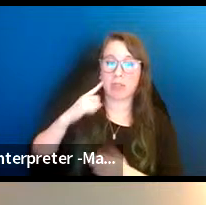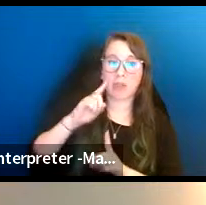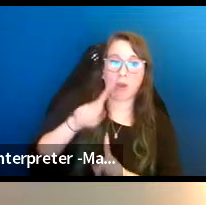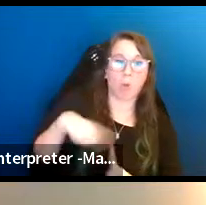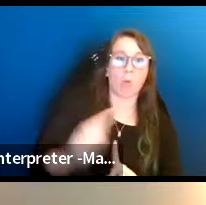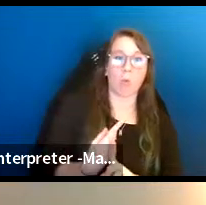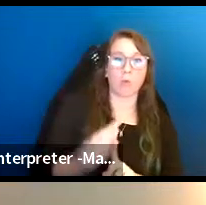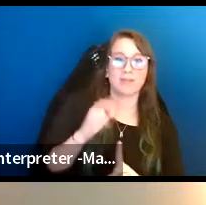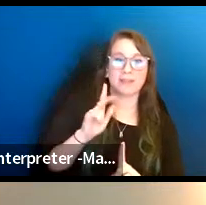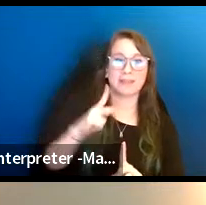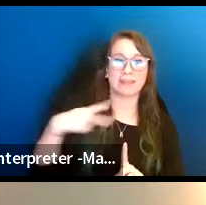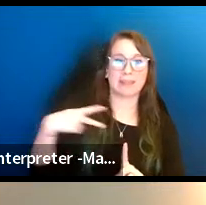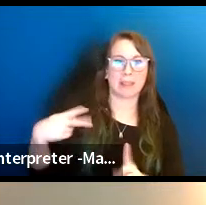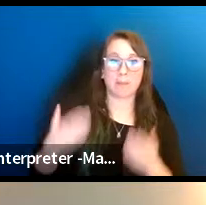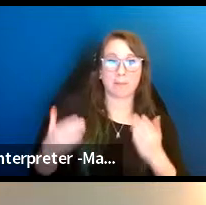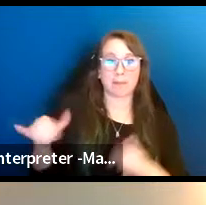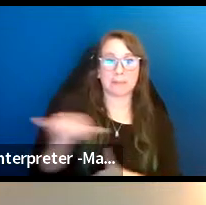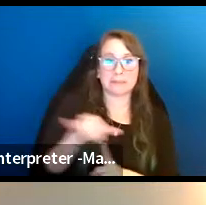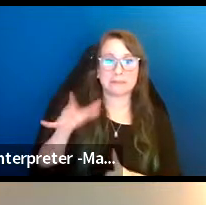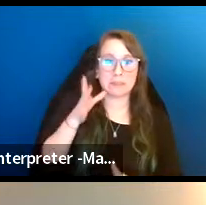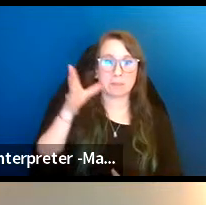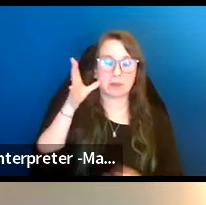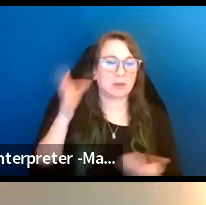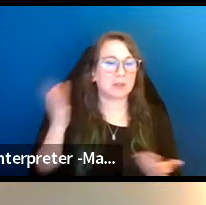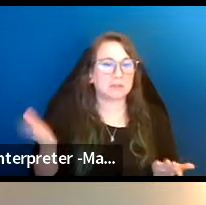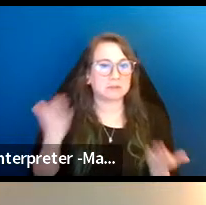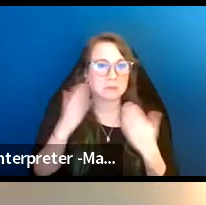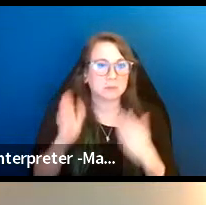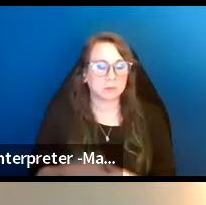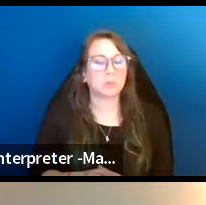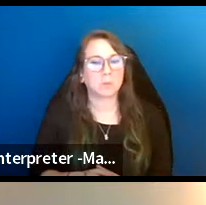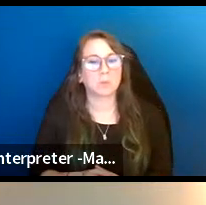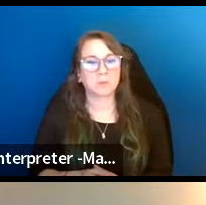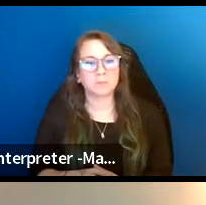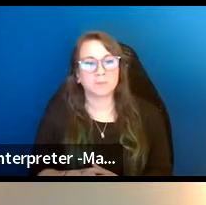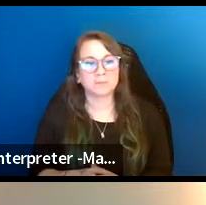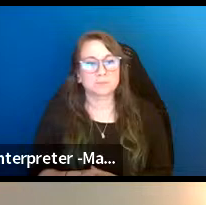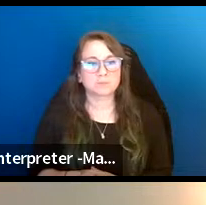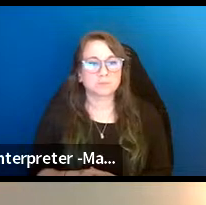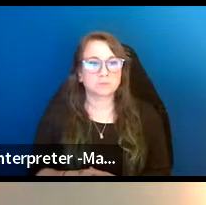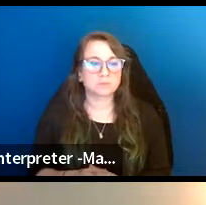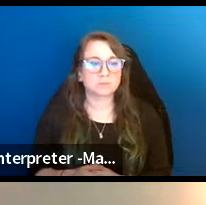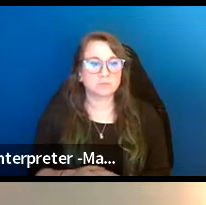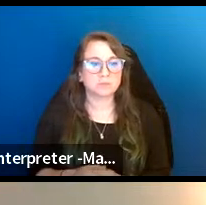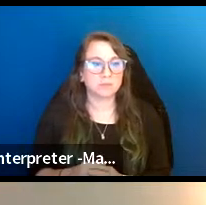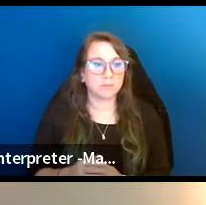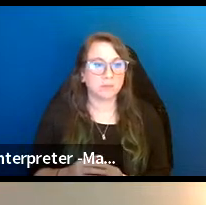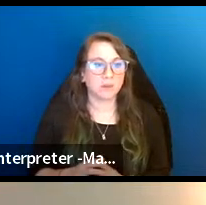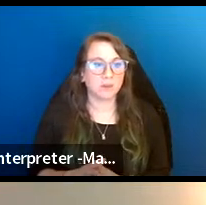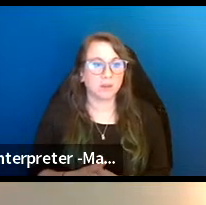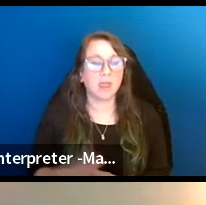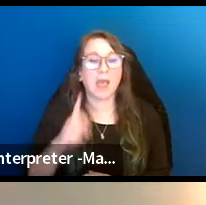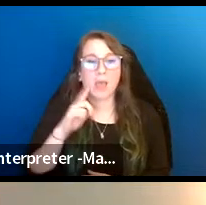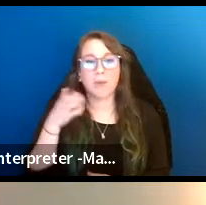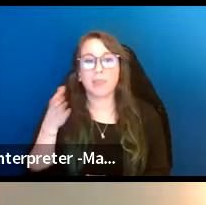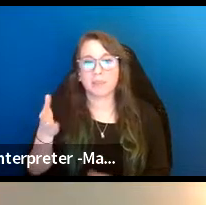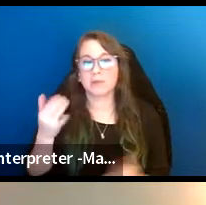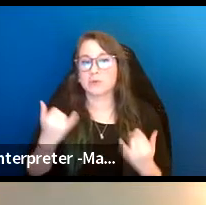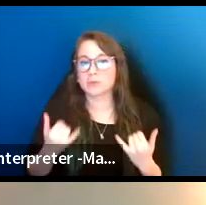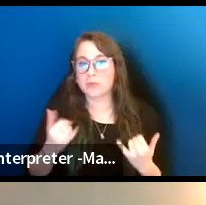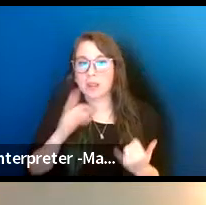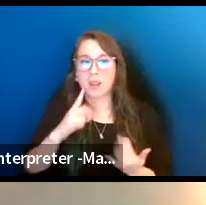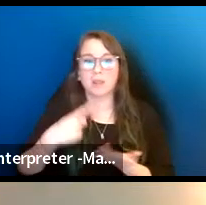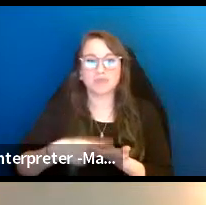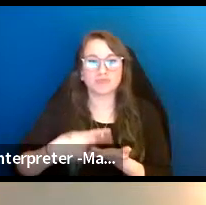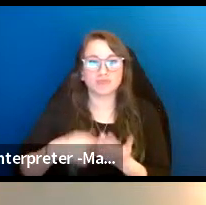been the same parents then. yeah, yep. Oh, So okay. I was there today, and I got to talk to